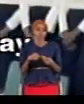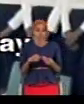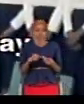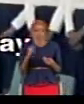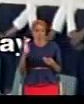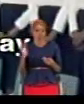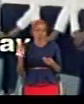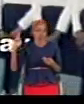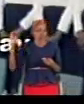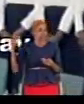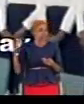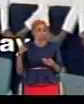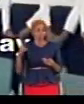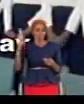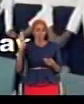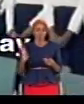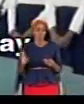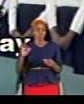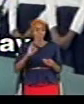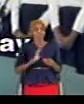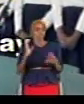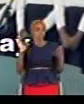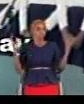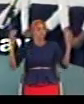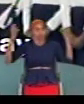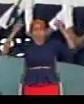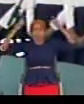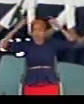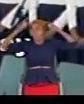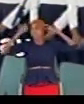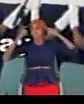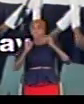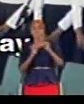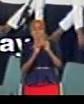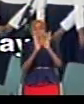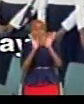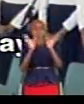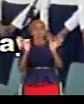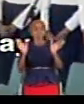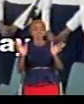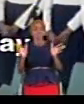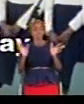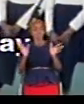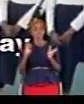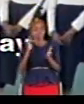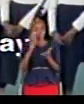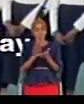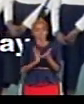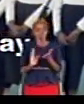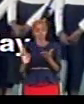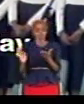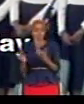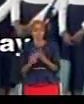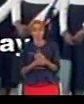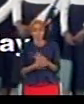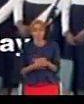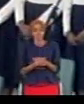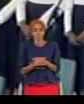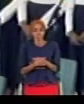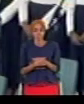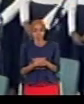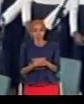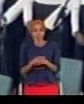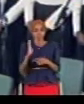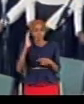For by the grace of God, I'll wear a shining crown someday.